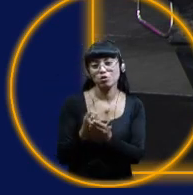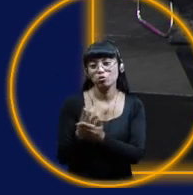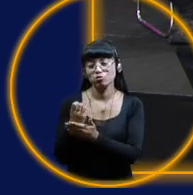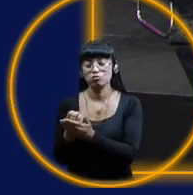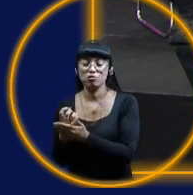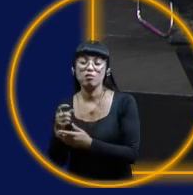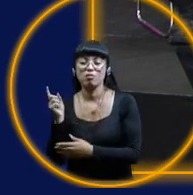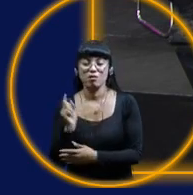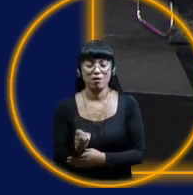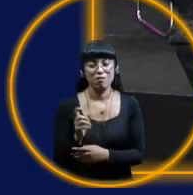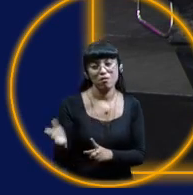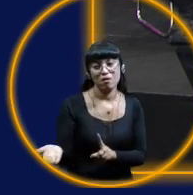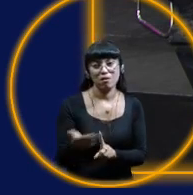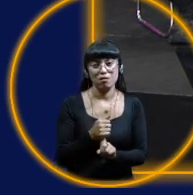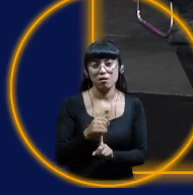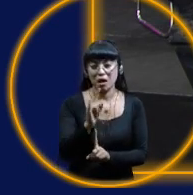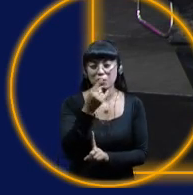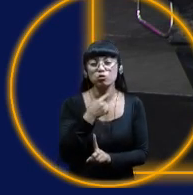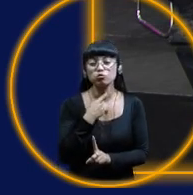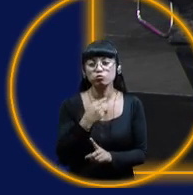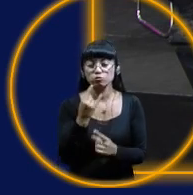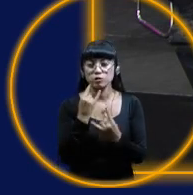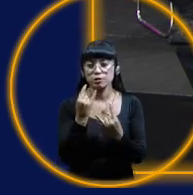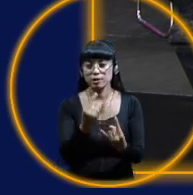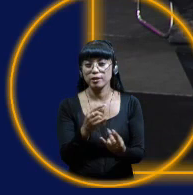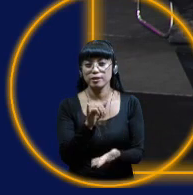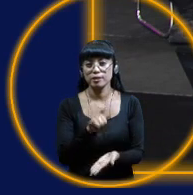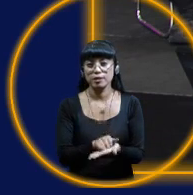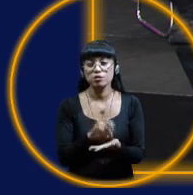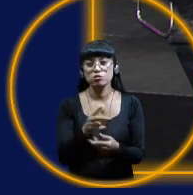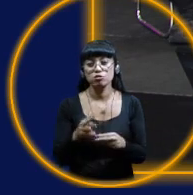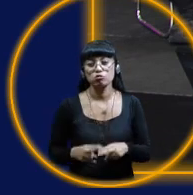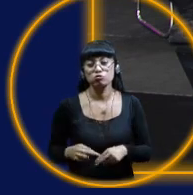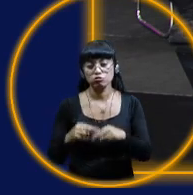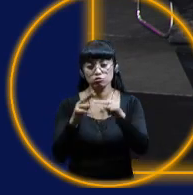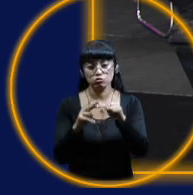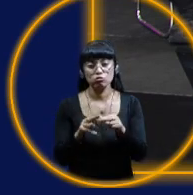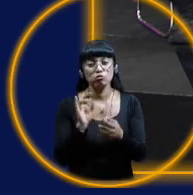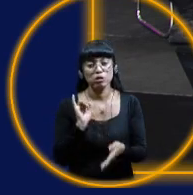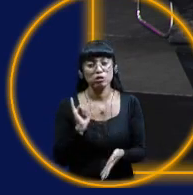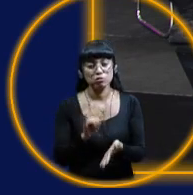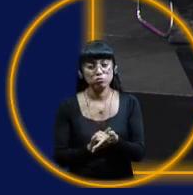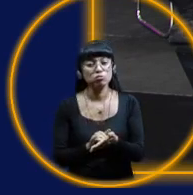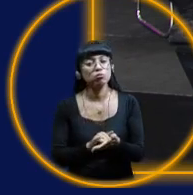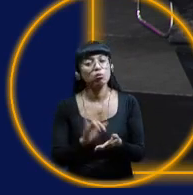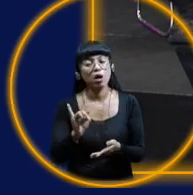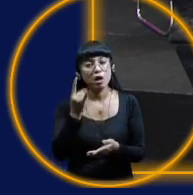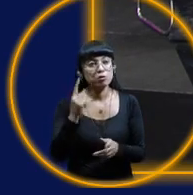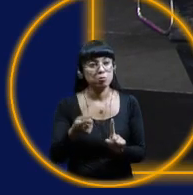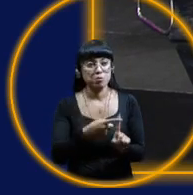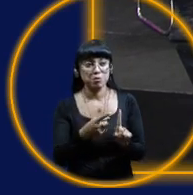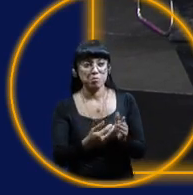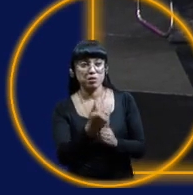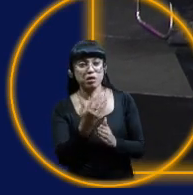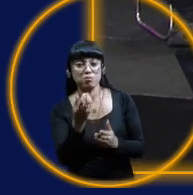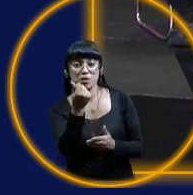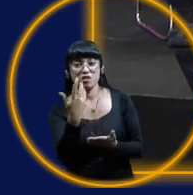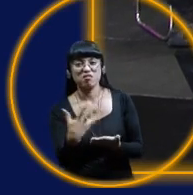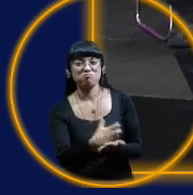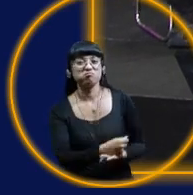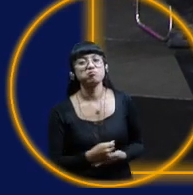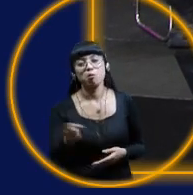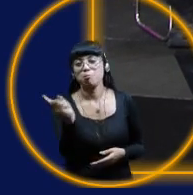try to build a partnership with them where maybe at first they don't give you very much money, but they're like rooting for